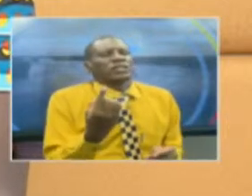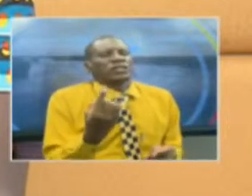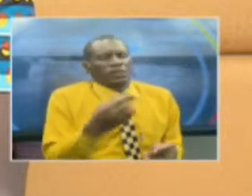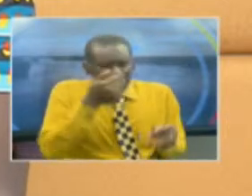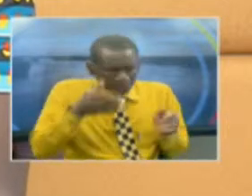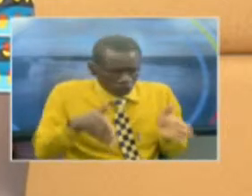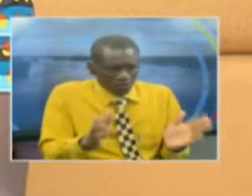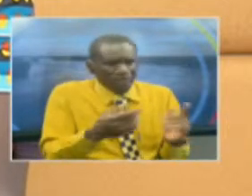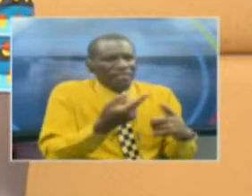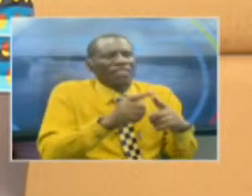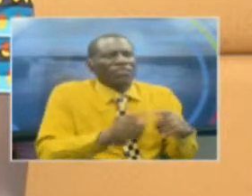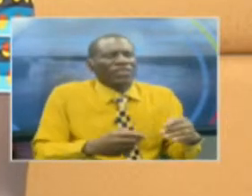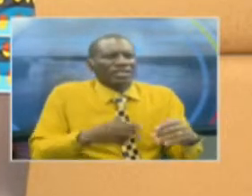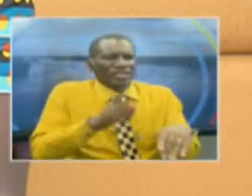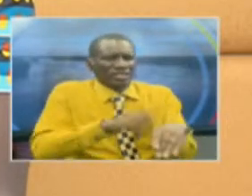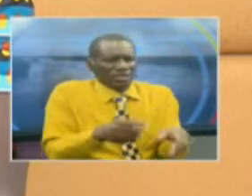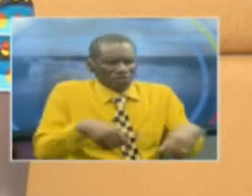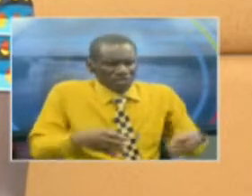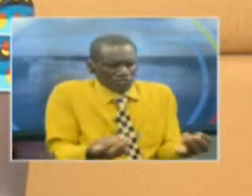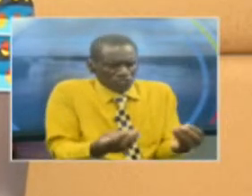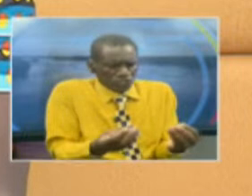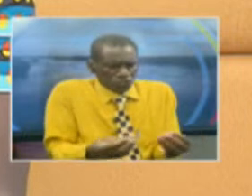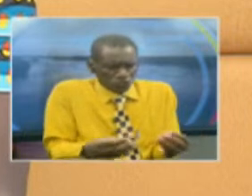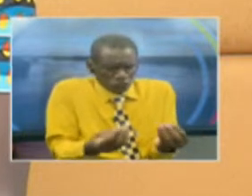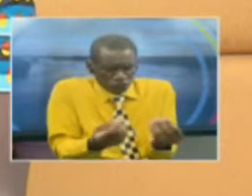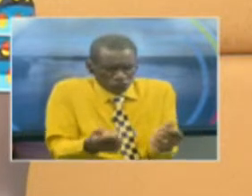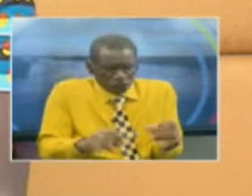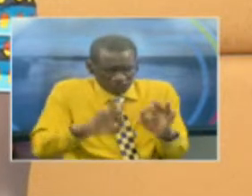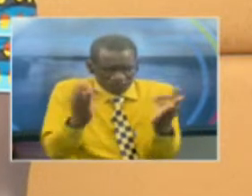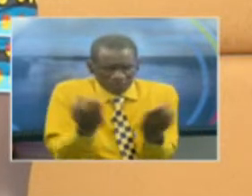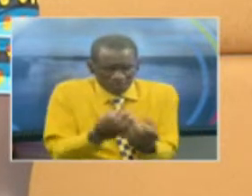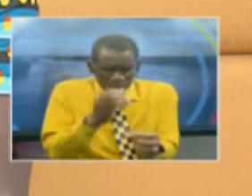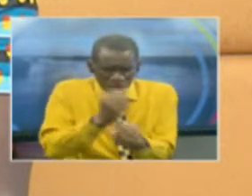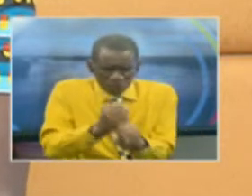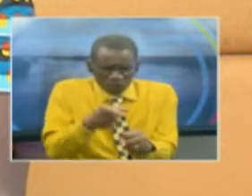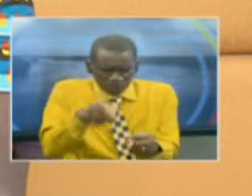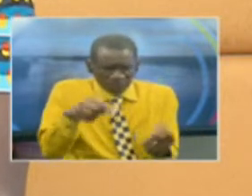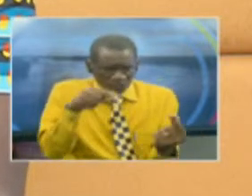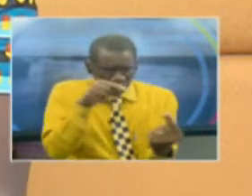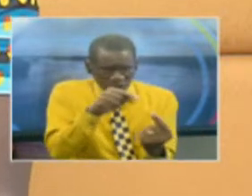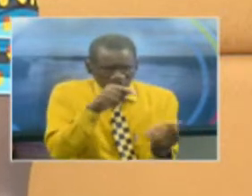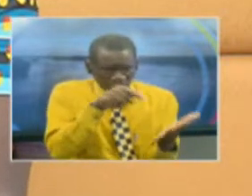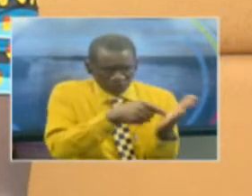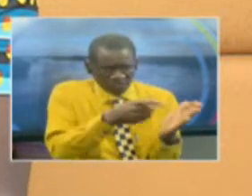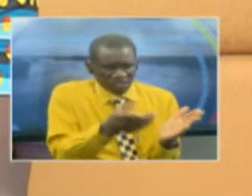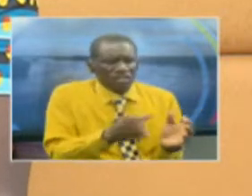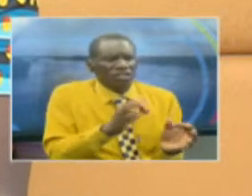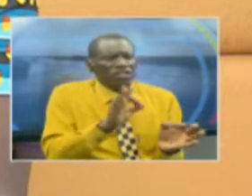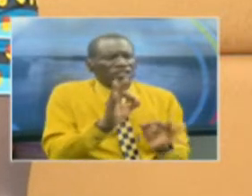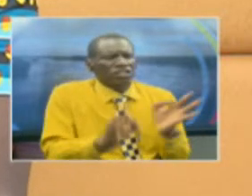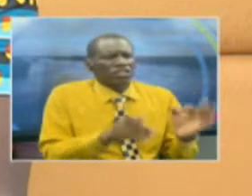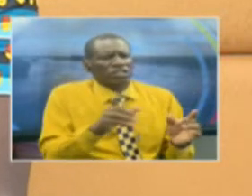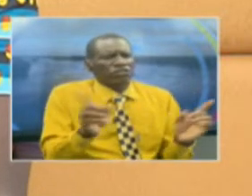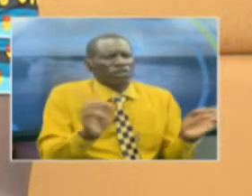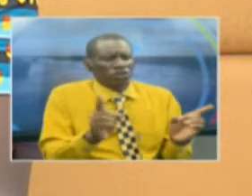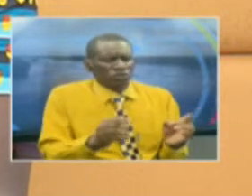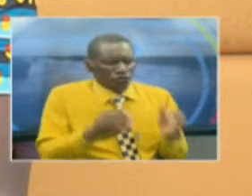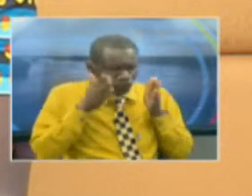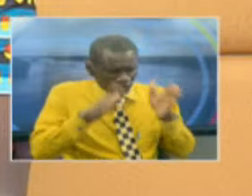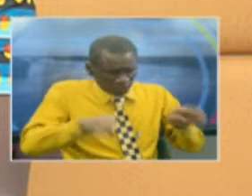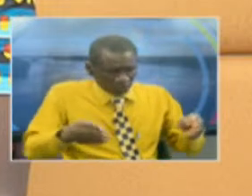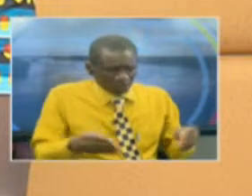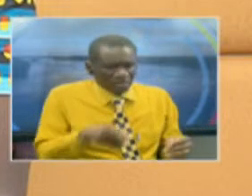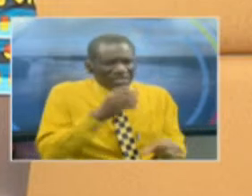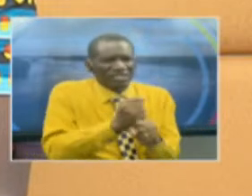attributes. And then when you're dealing with a spouse, deal with it from that point. Because if you tag in the label of disability, it